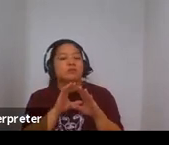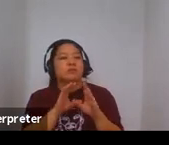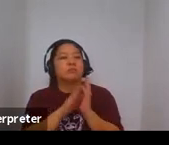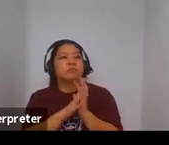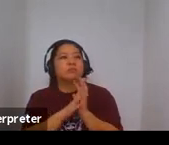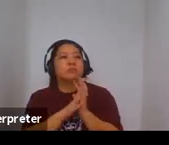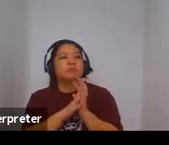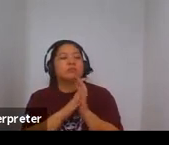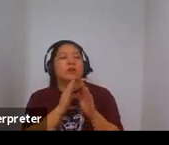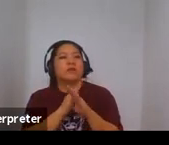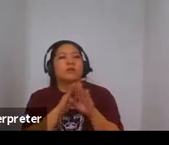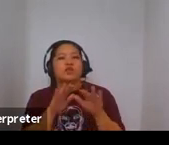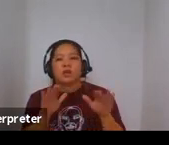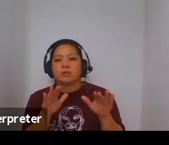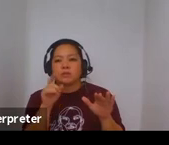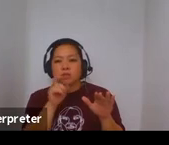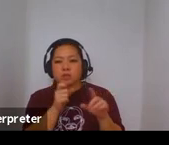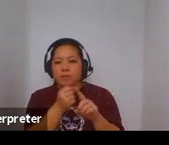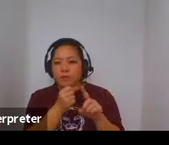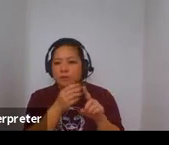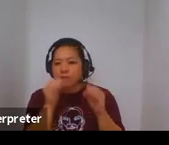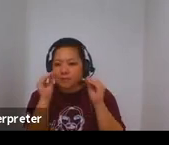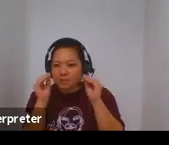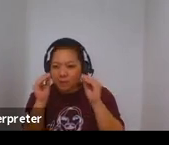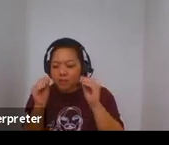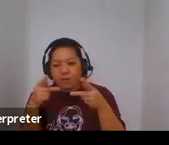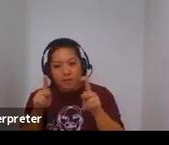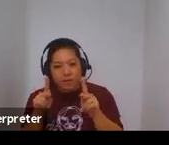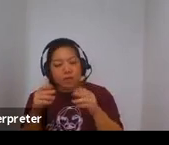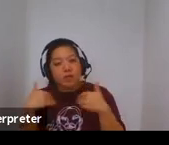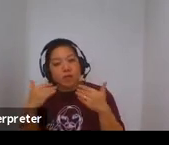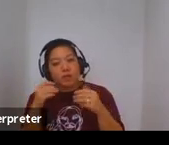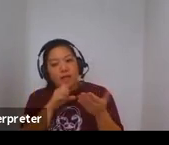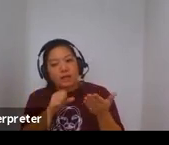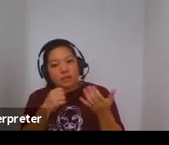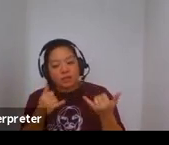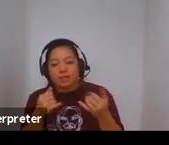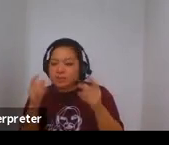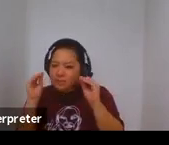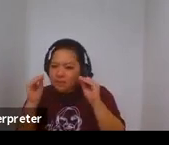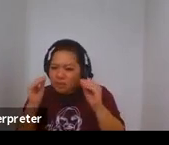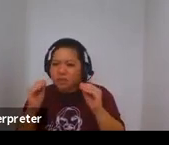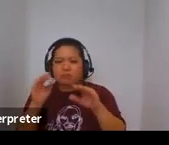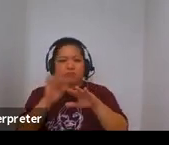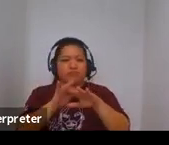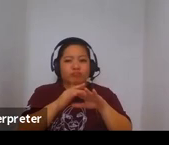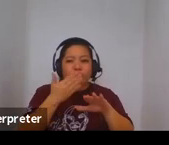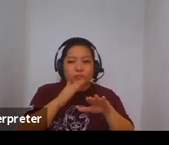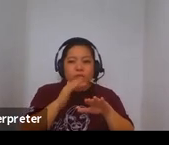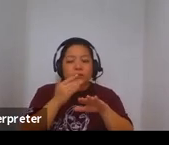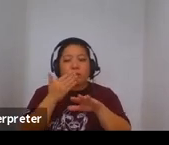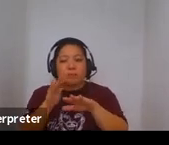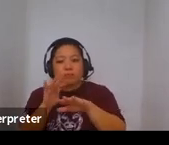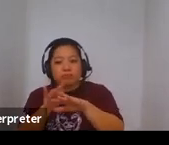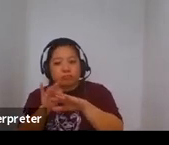the important pieces of this is teaching consent at a young age, teaching consent and boundaries and